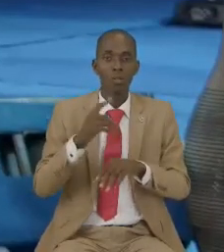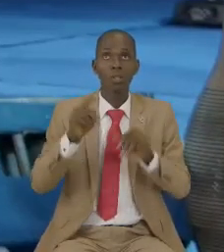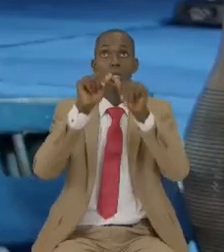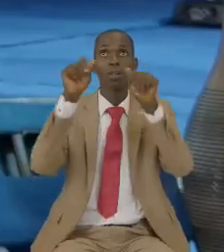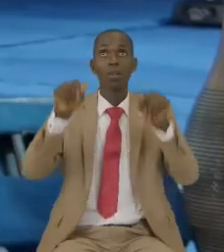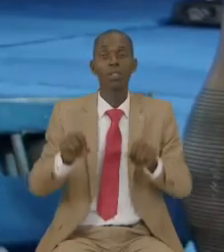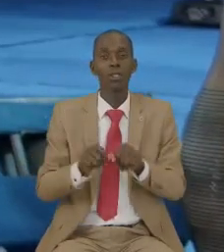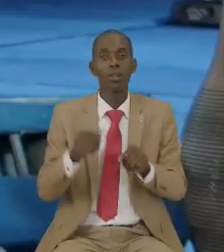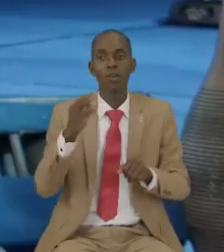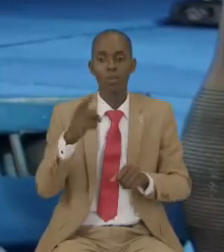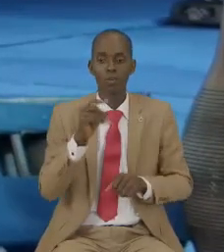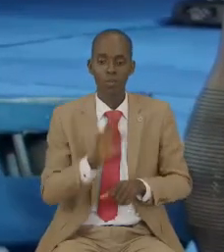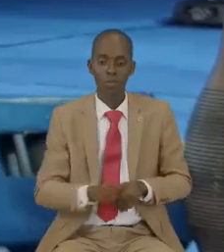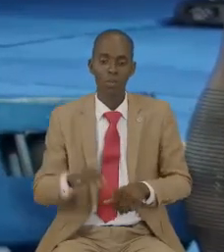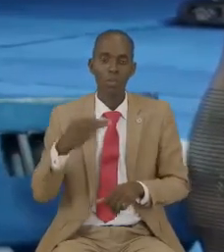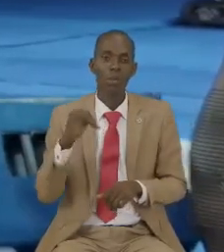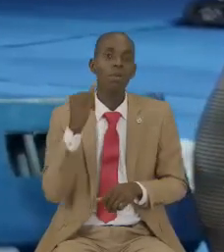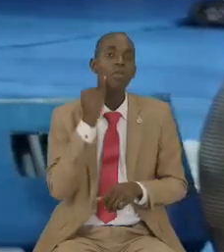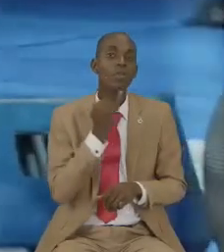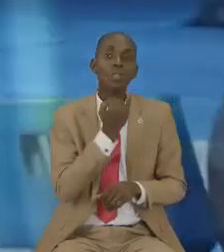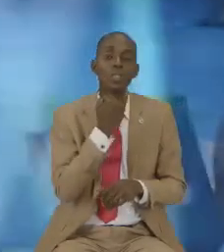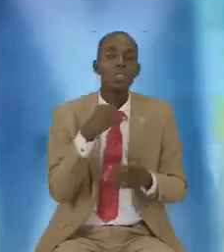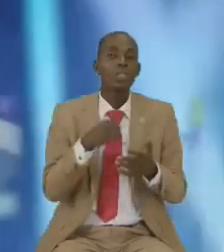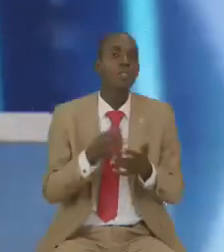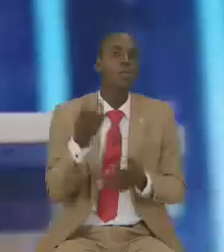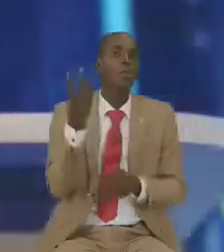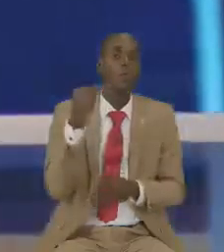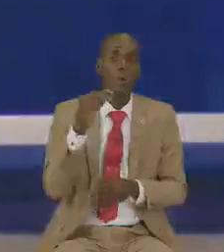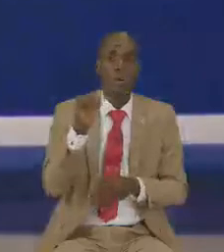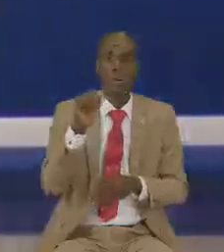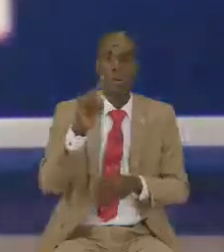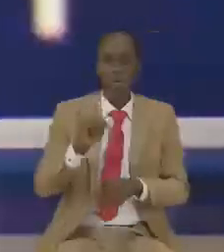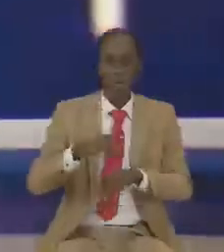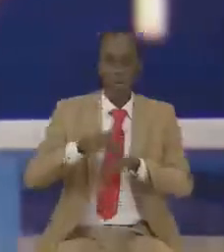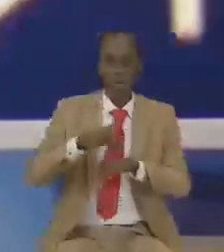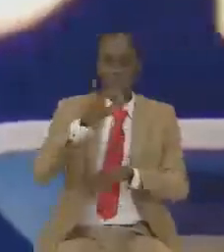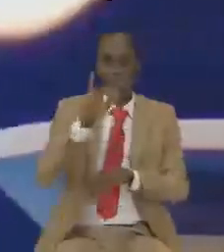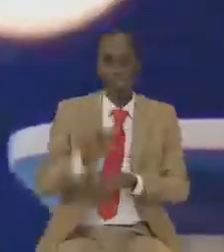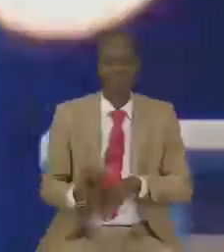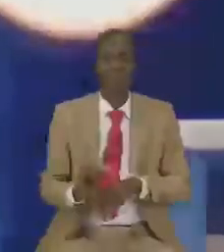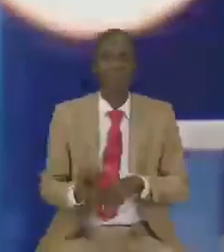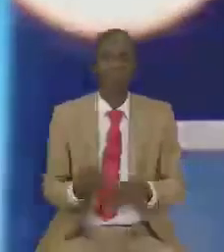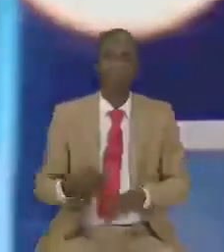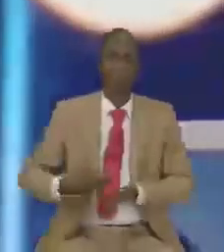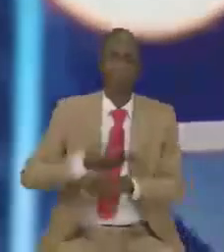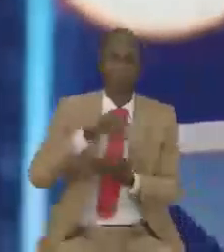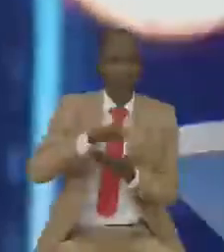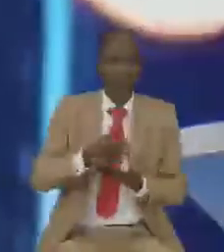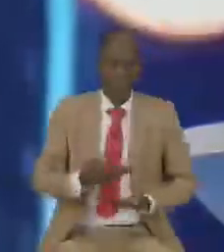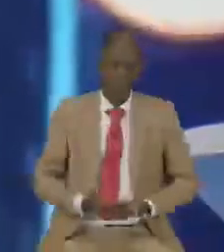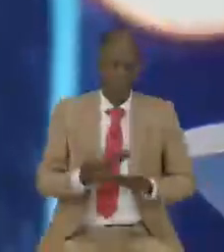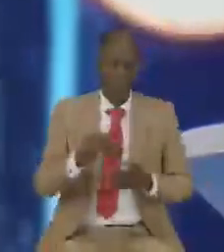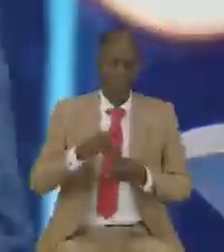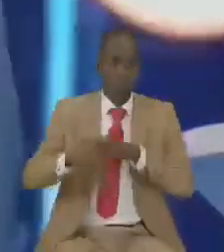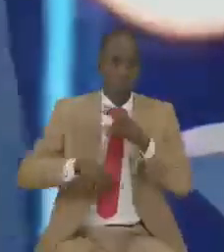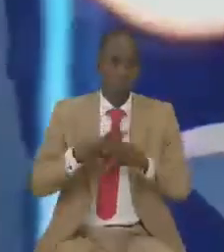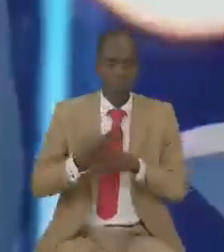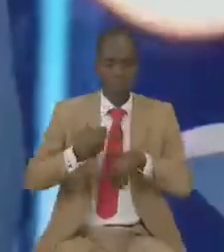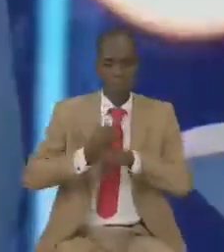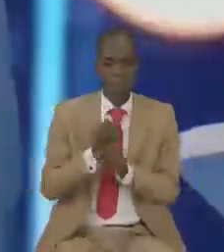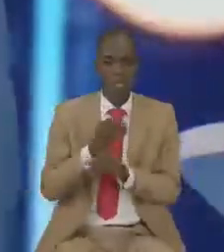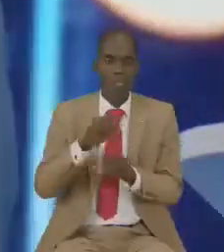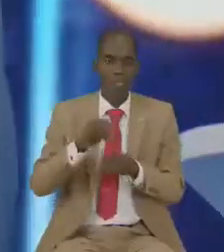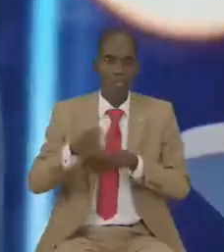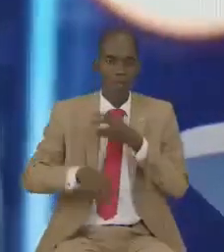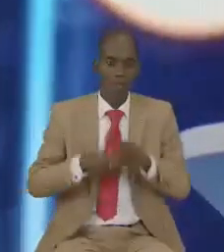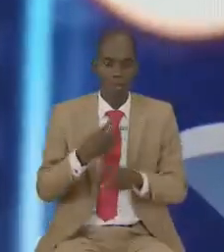the children of Israel, it was an earthly lamb, born in the world, made in the world,